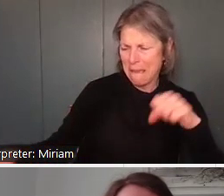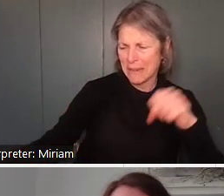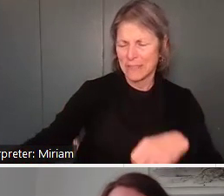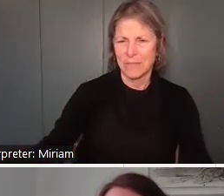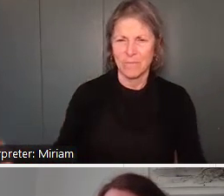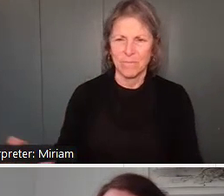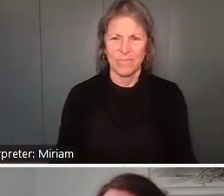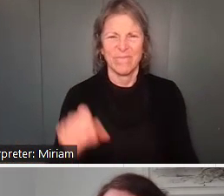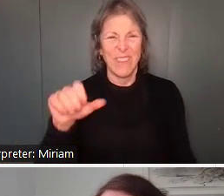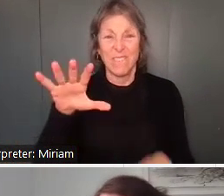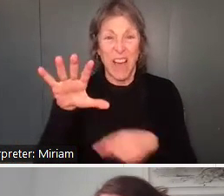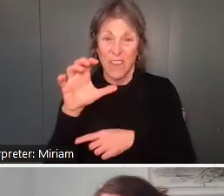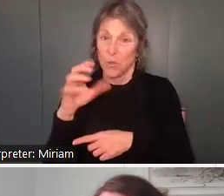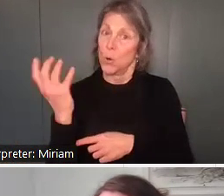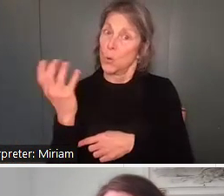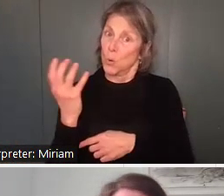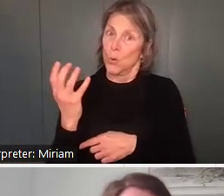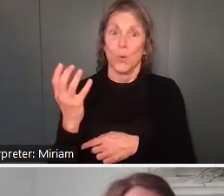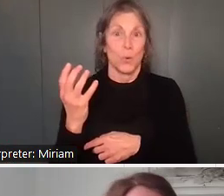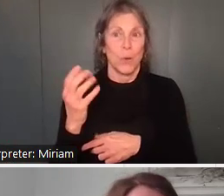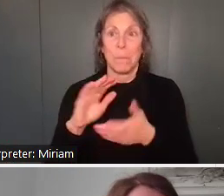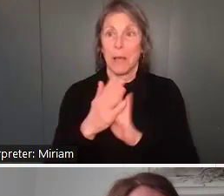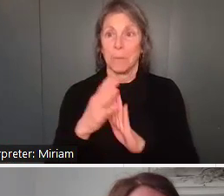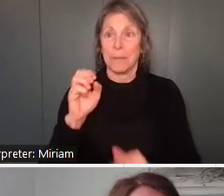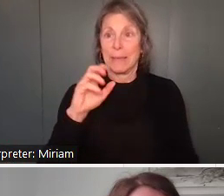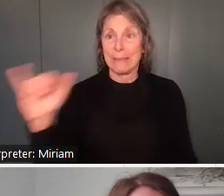Yeah, because 500 is starting to get, that's like it's an essay.